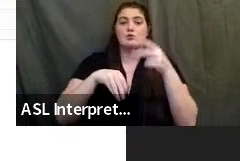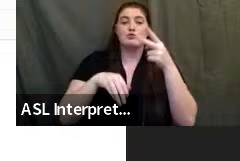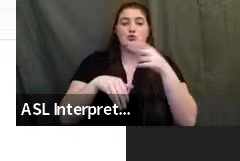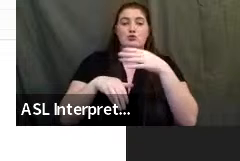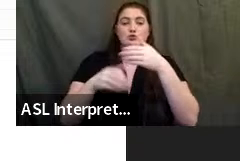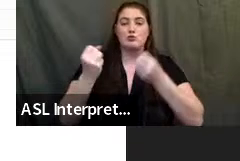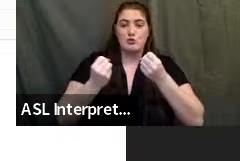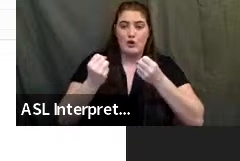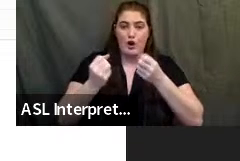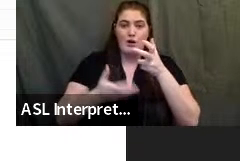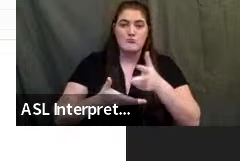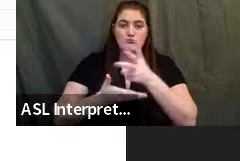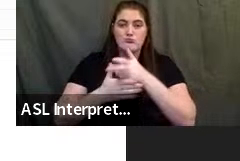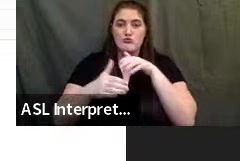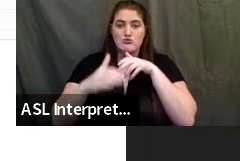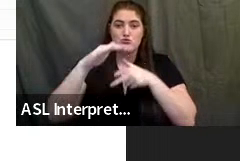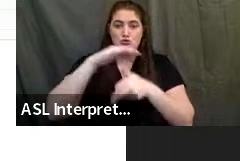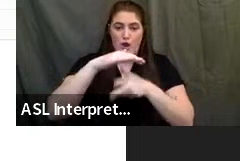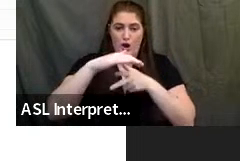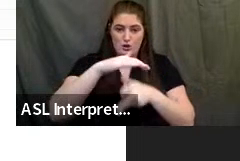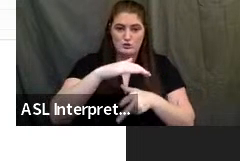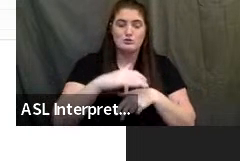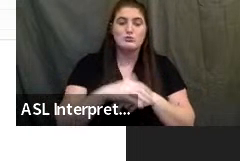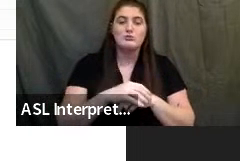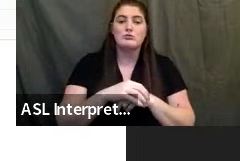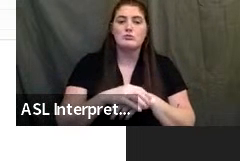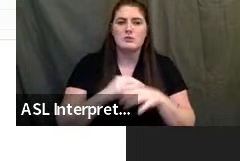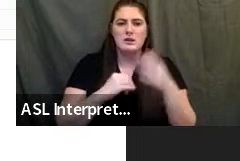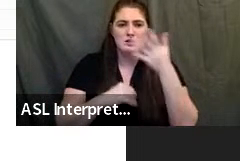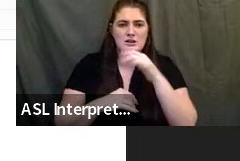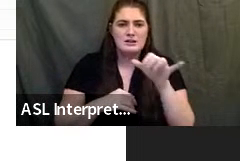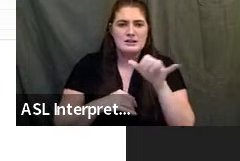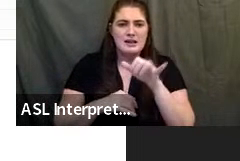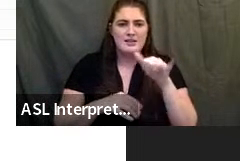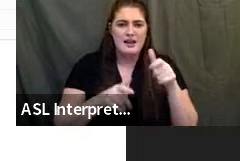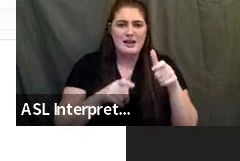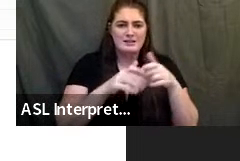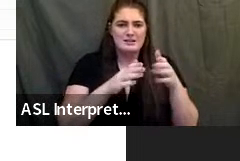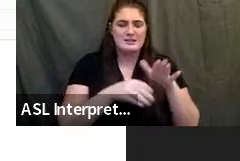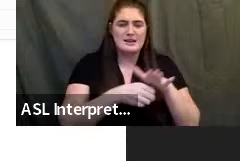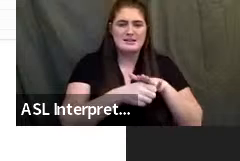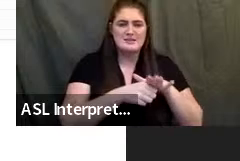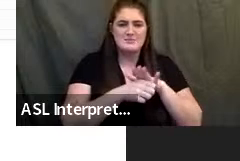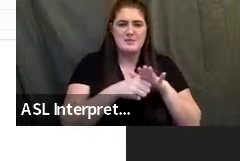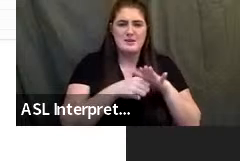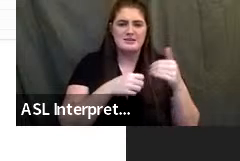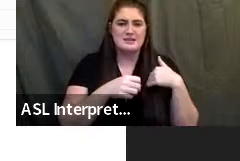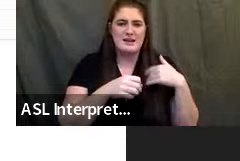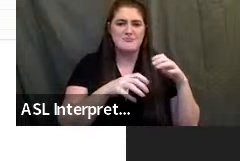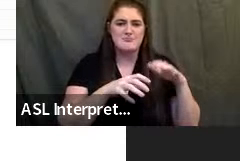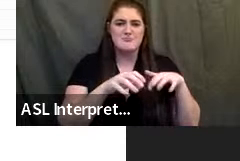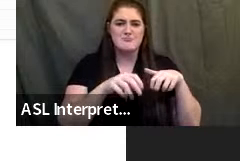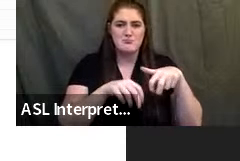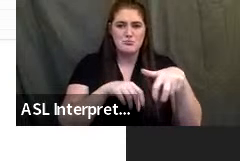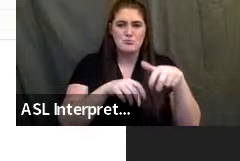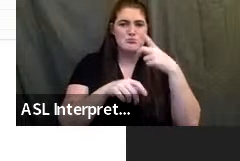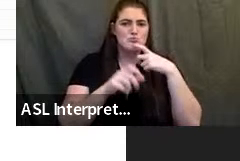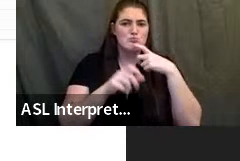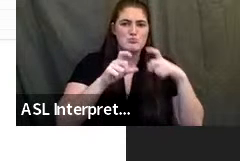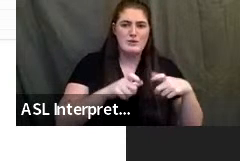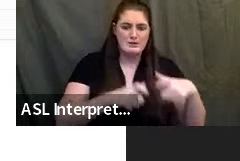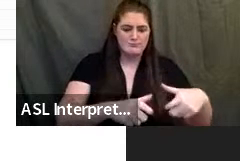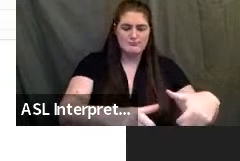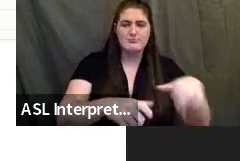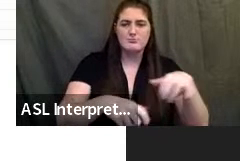area. Which looks like it's paved too, I might add. Yeah, I assume they would have pervious pavement Brick or something,